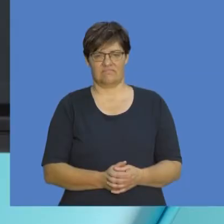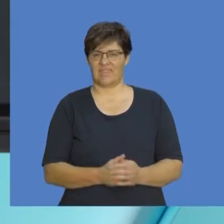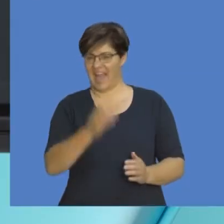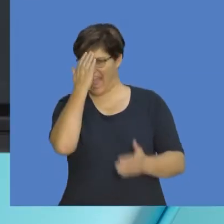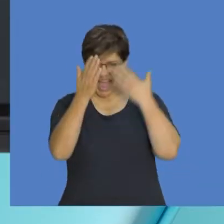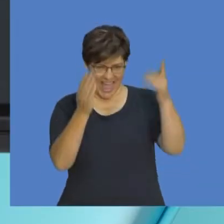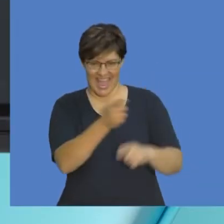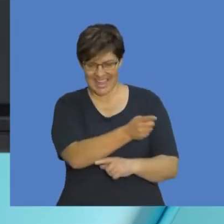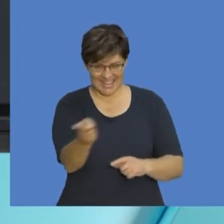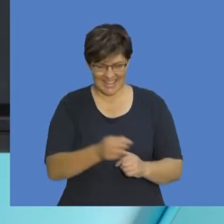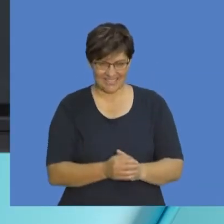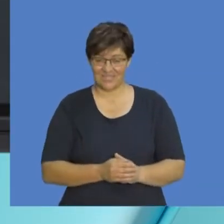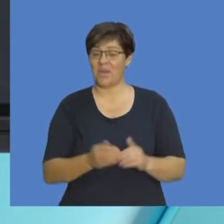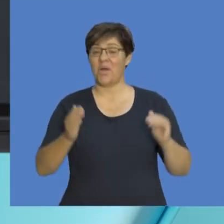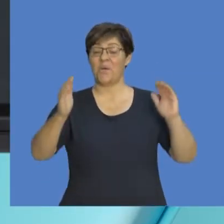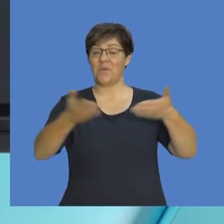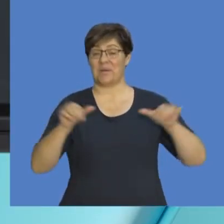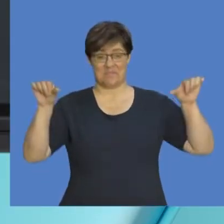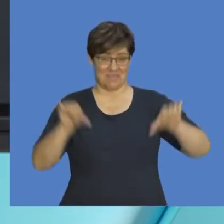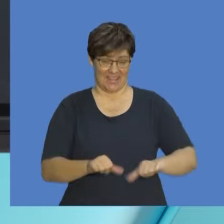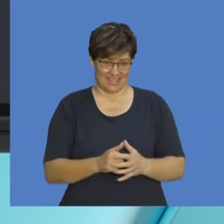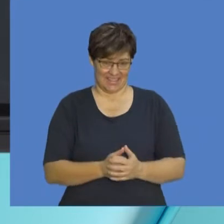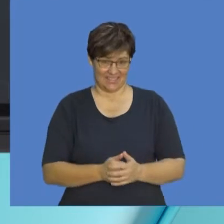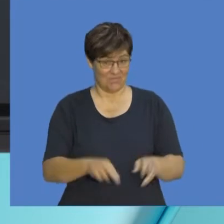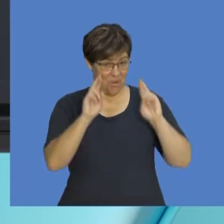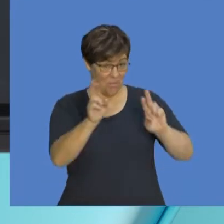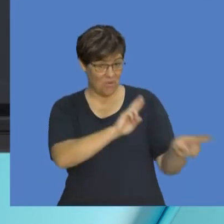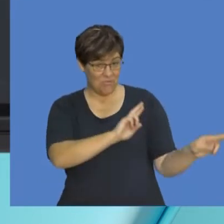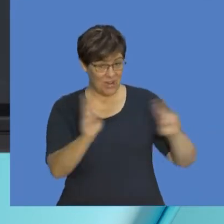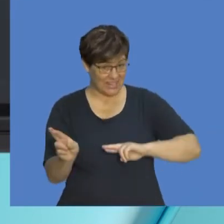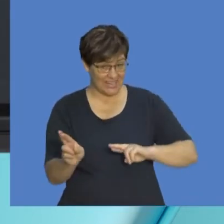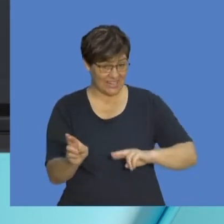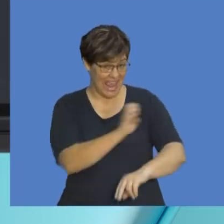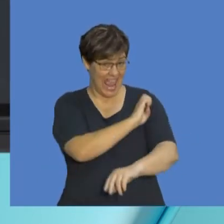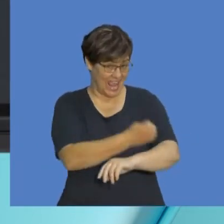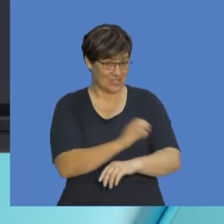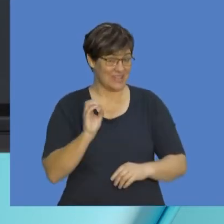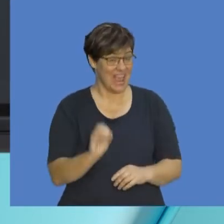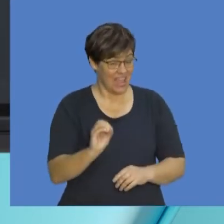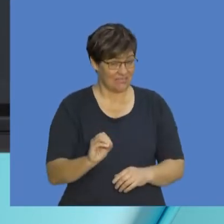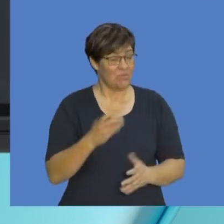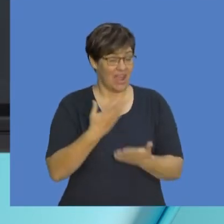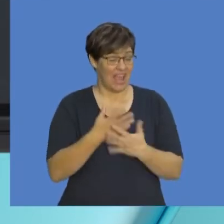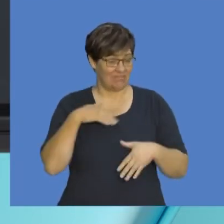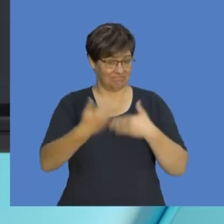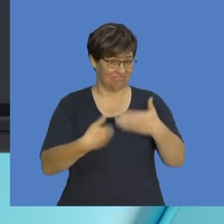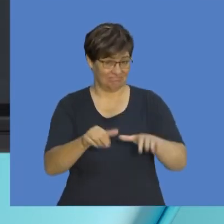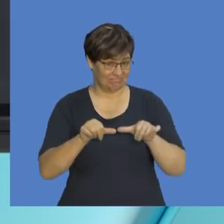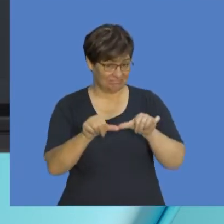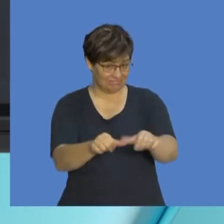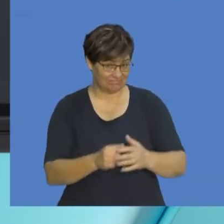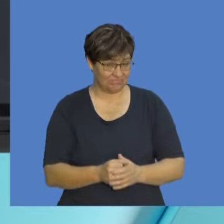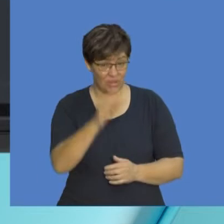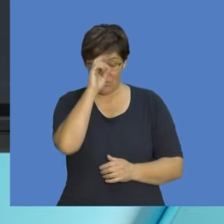Hello out there, welcome back once again. I hope you're ready and you have some energy to keep going. And remember one